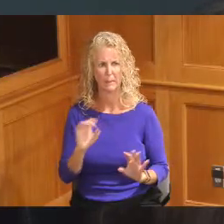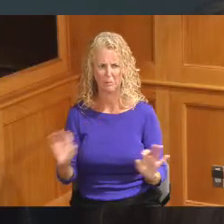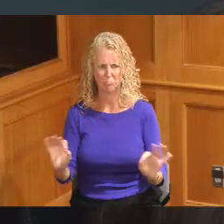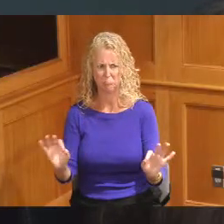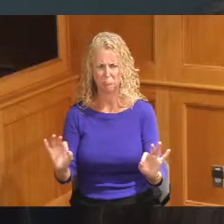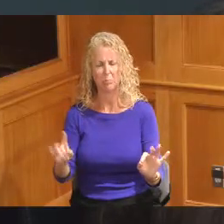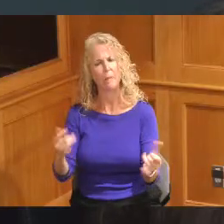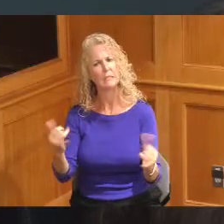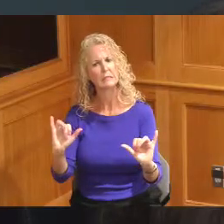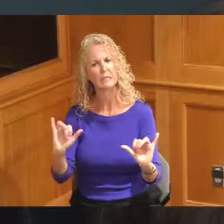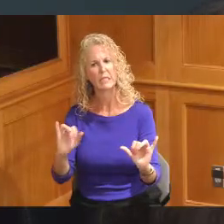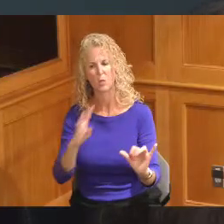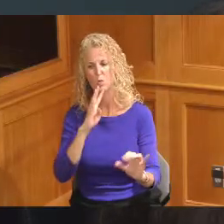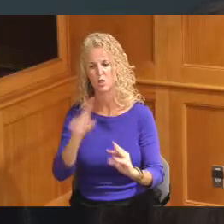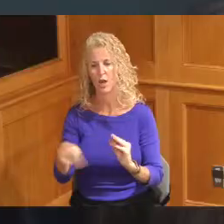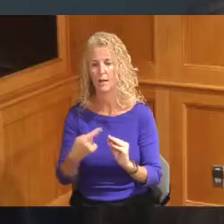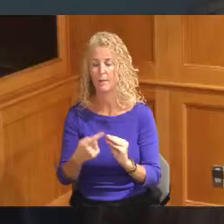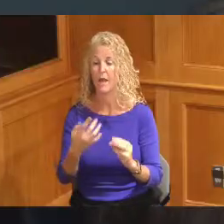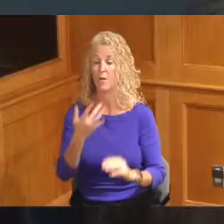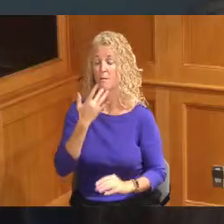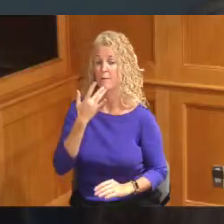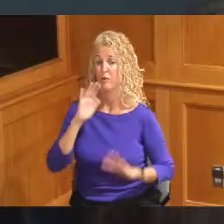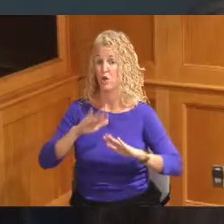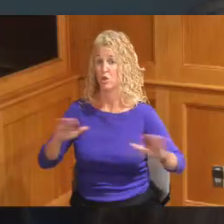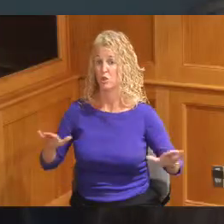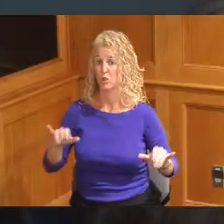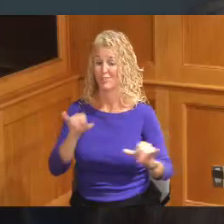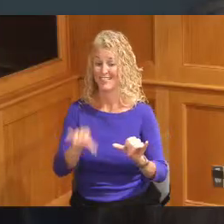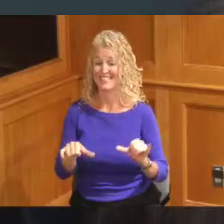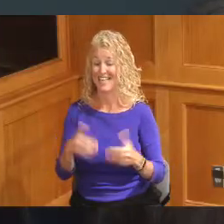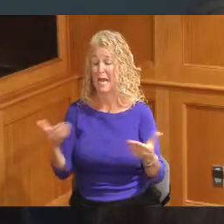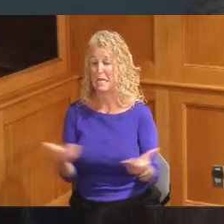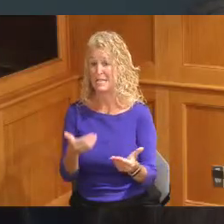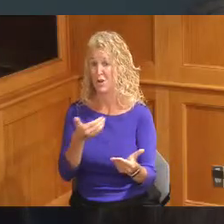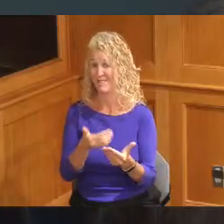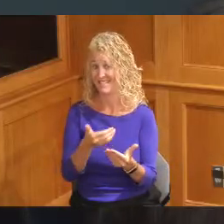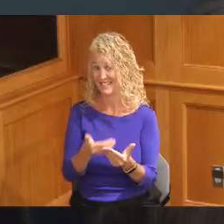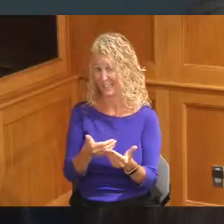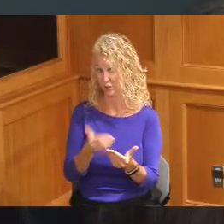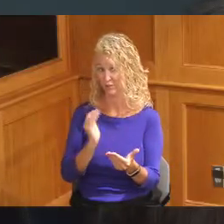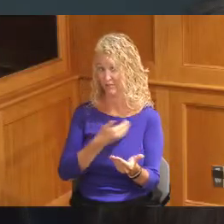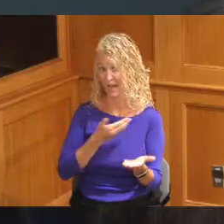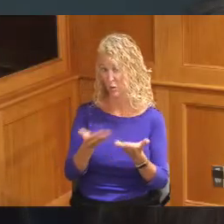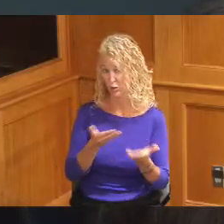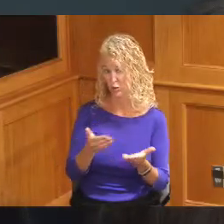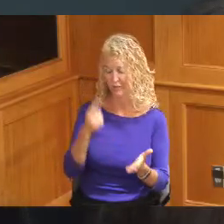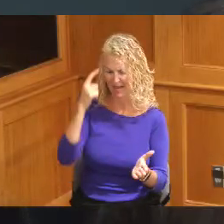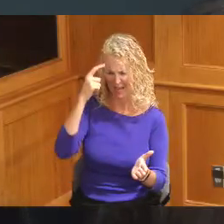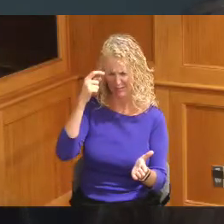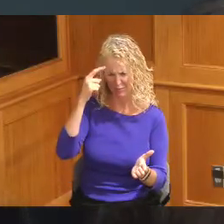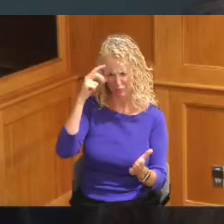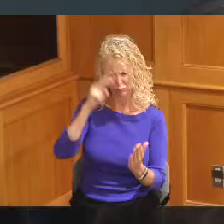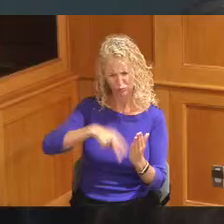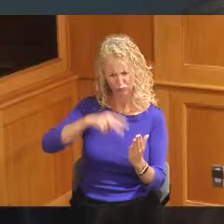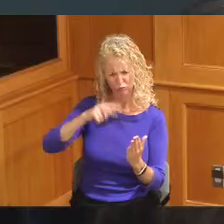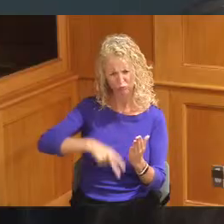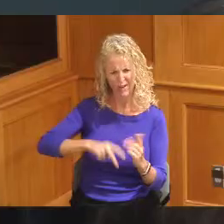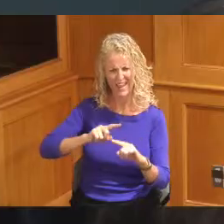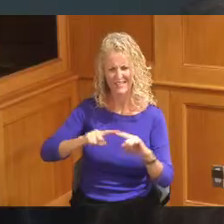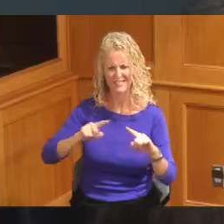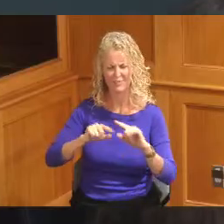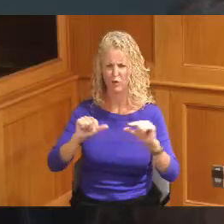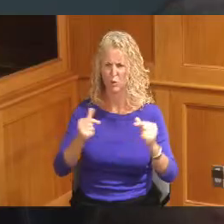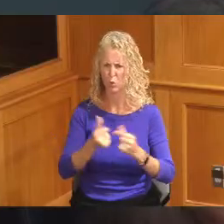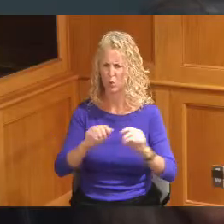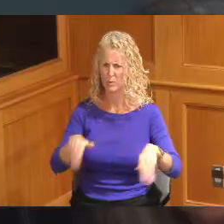But I know we talked about trying to have our children as close as possible for services, and I remember reading about these different entities.